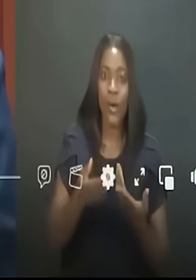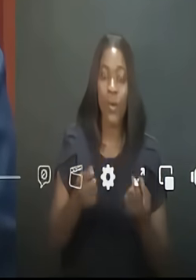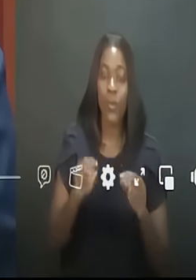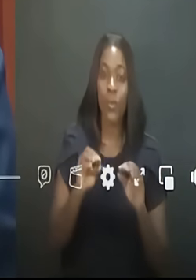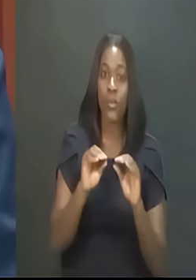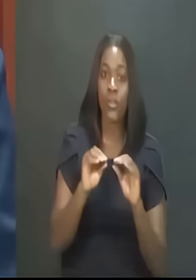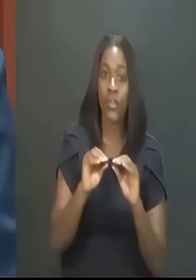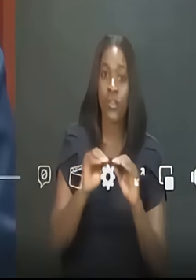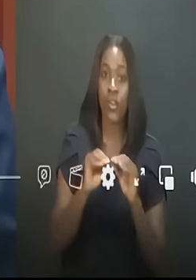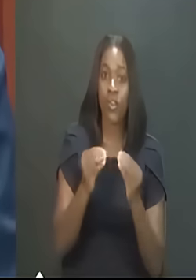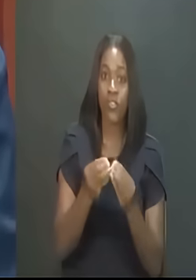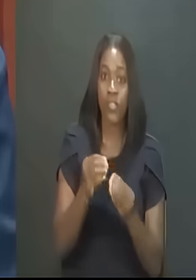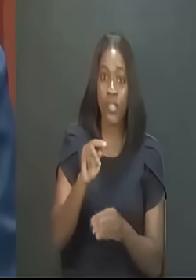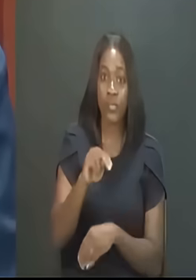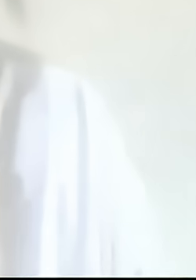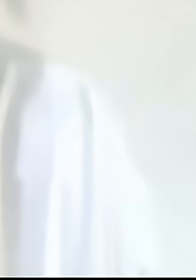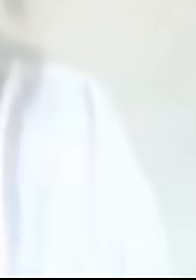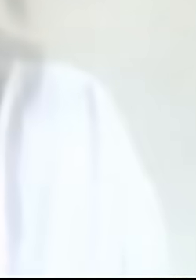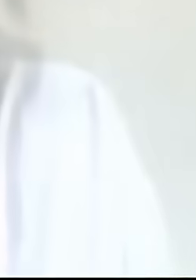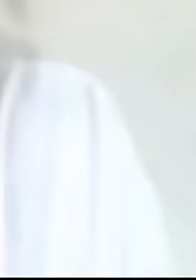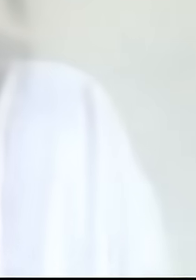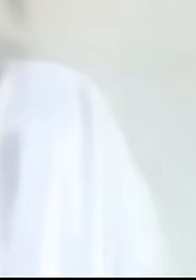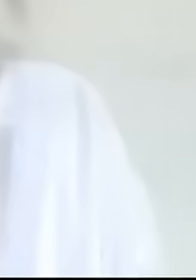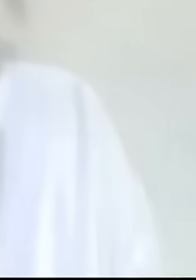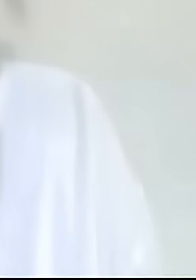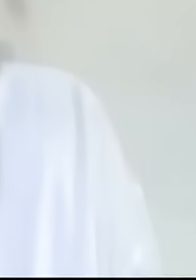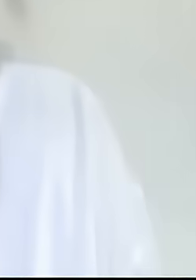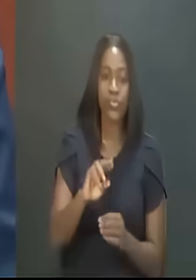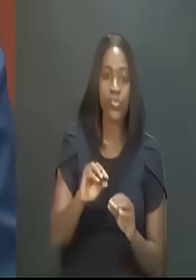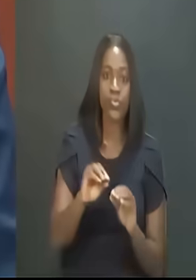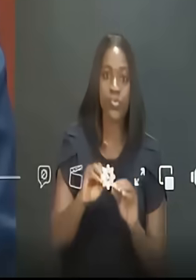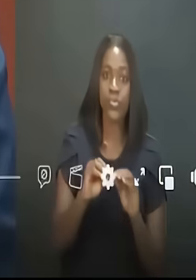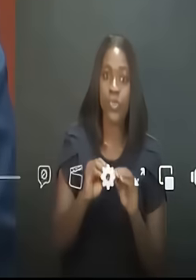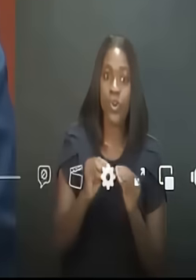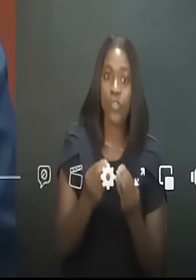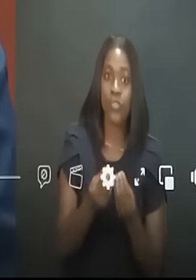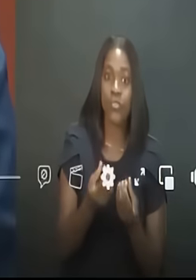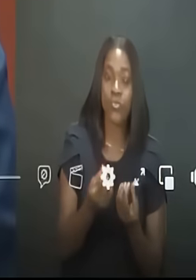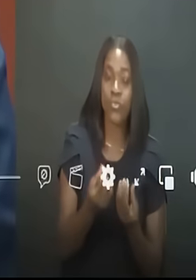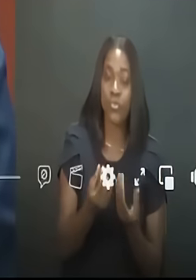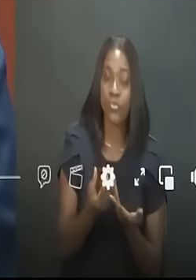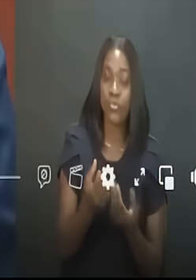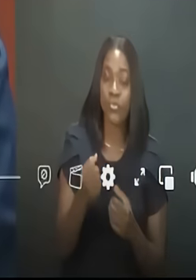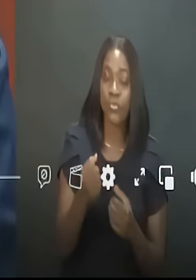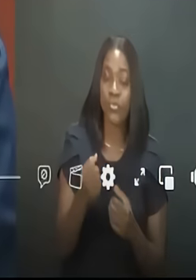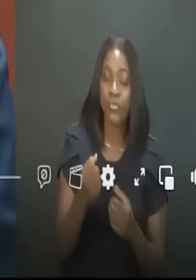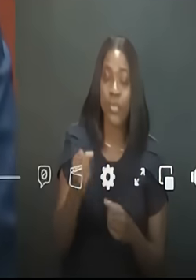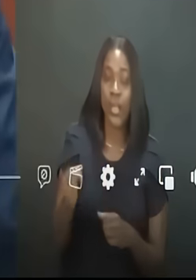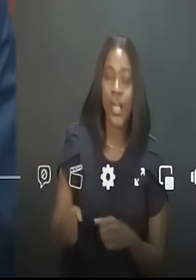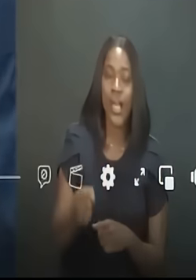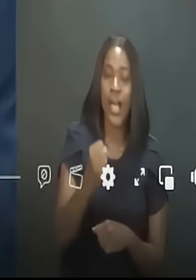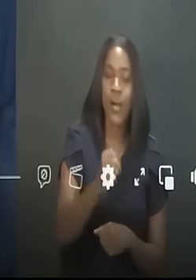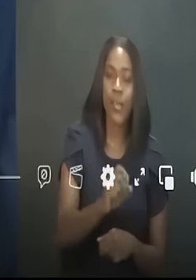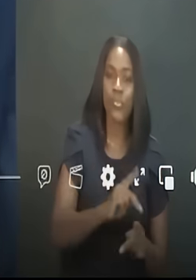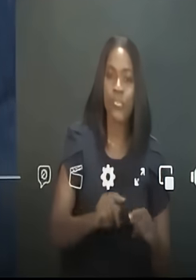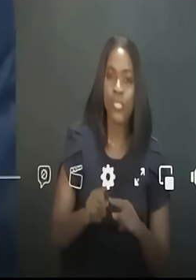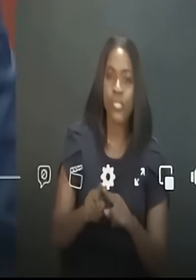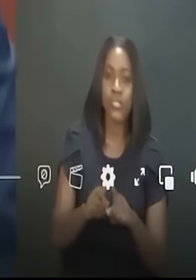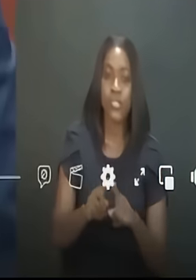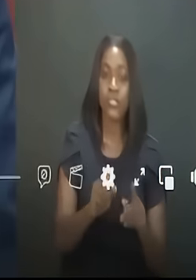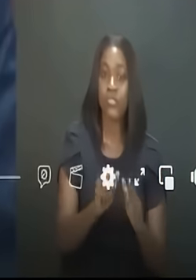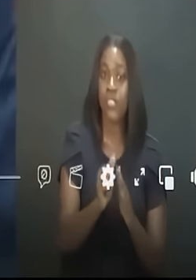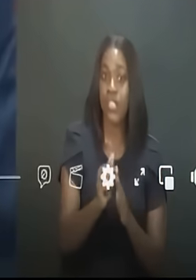government, they use their office to improperly recruit people into all sorts of agencies, including